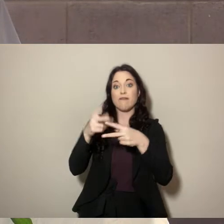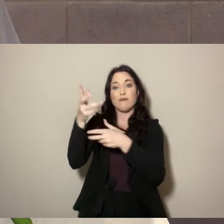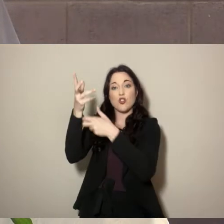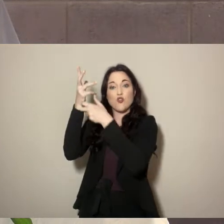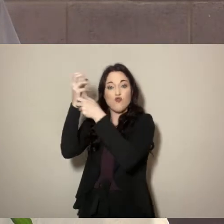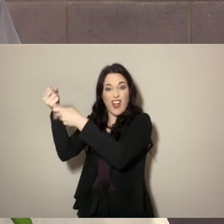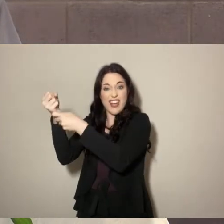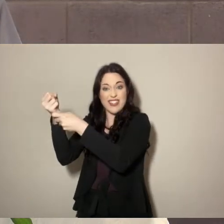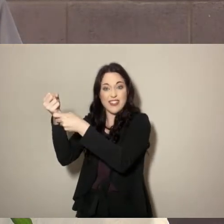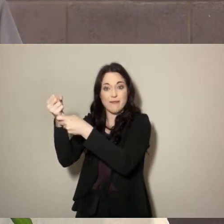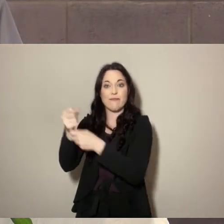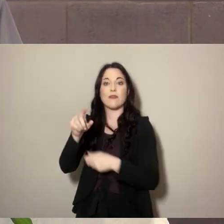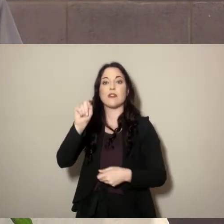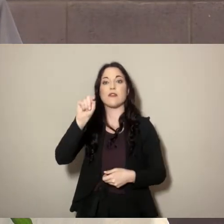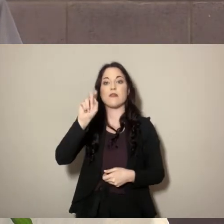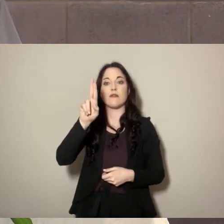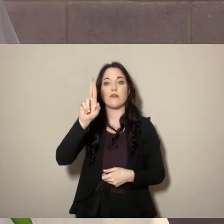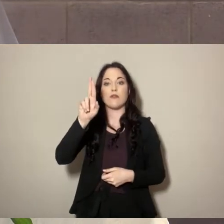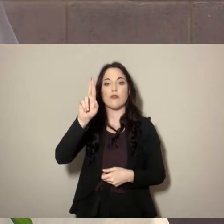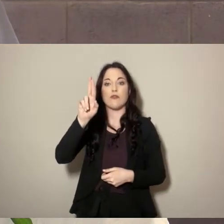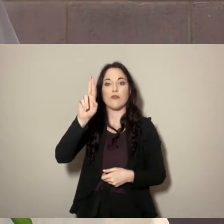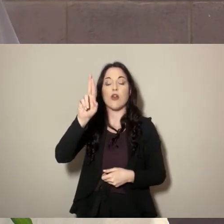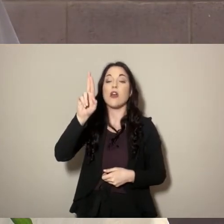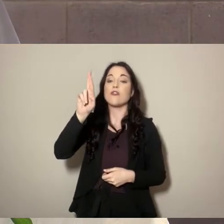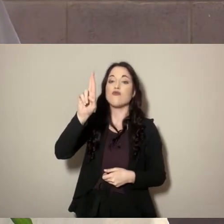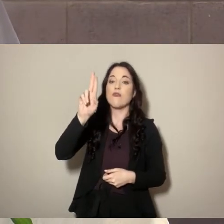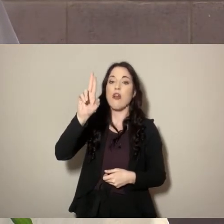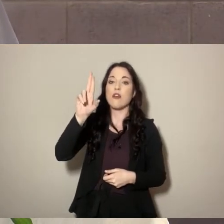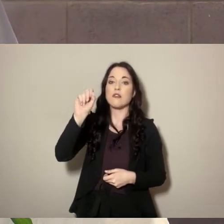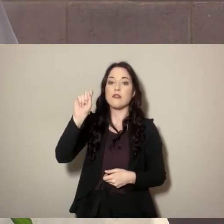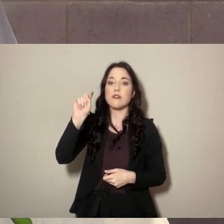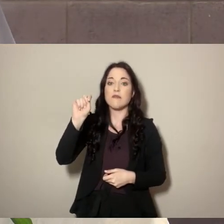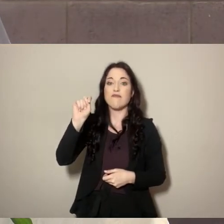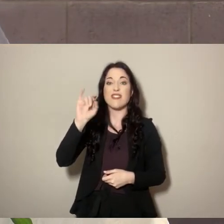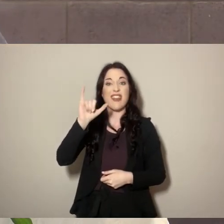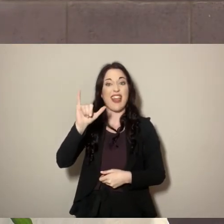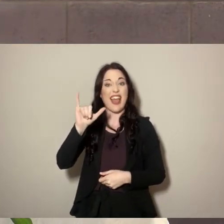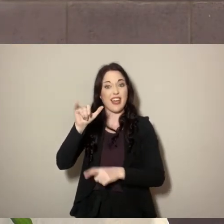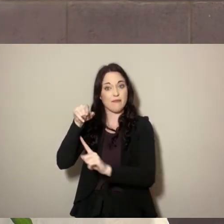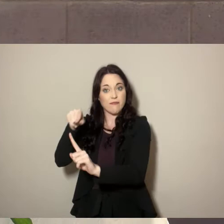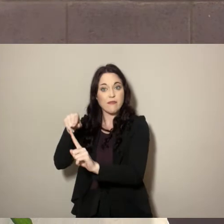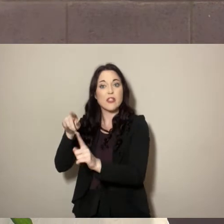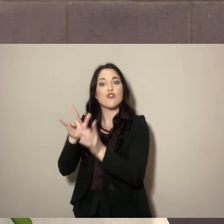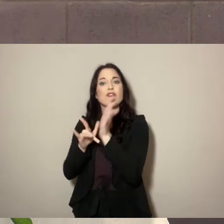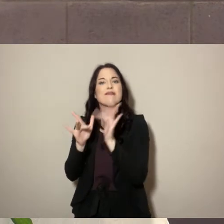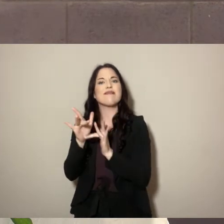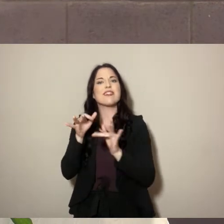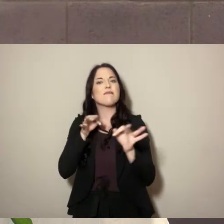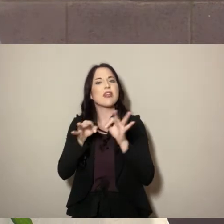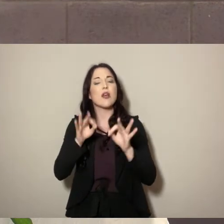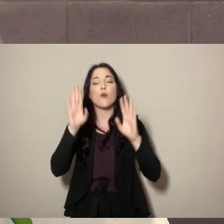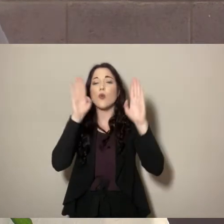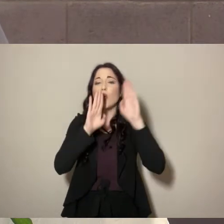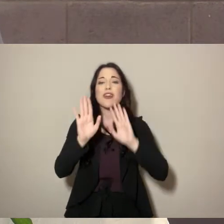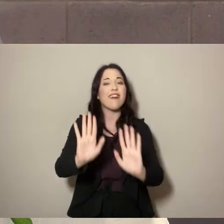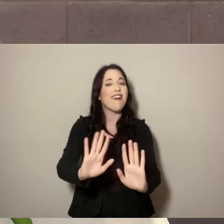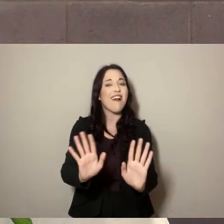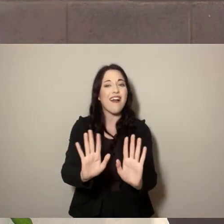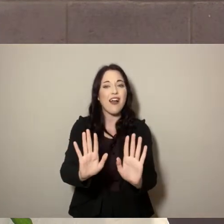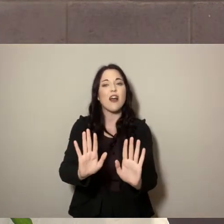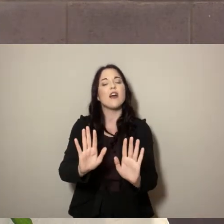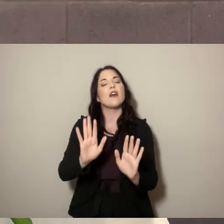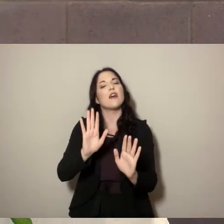Mount, in Matthew 6:34, Jesus is saying, don't worry. Instead, Jesus says, build your life